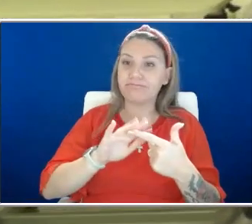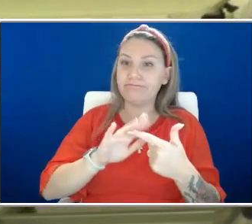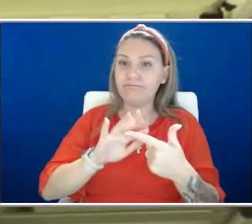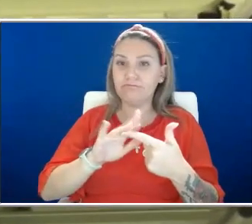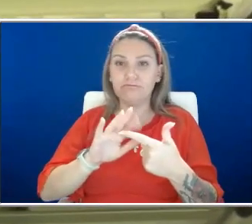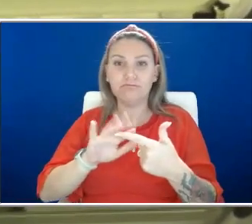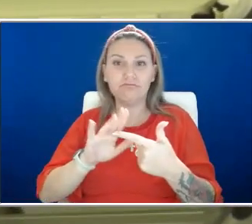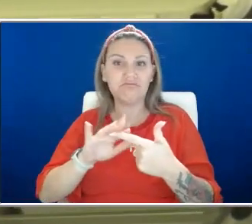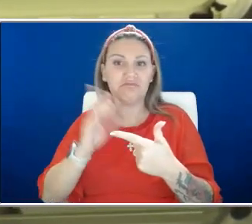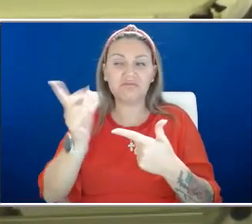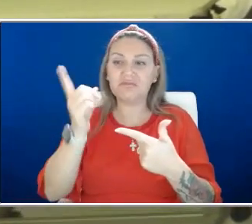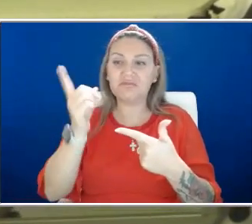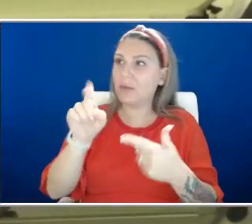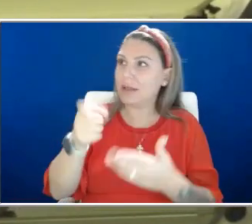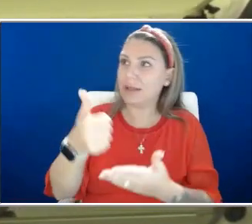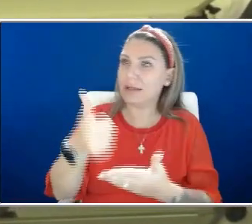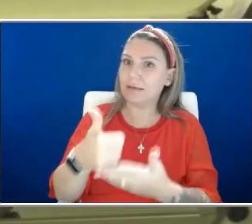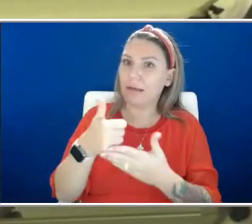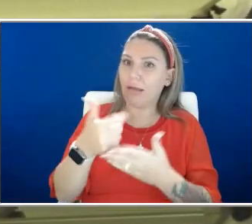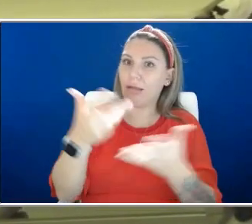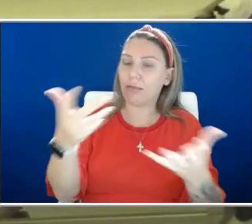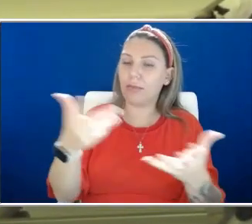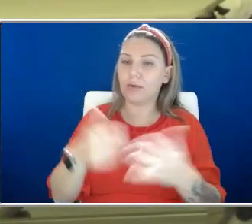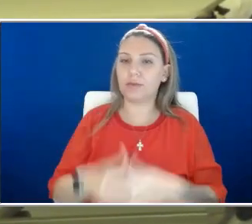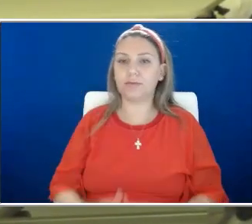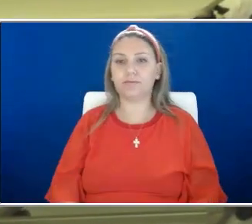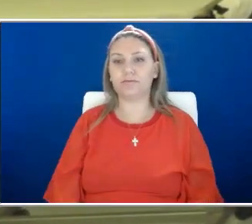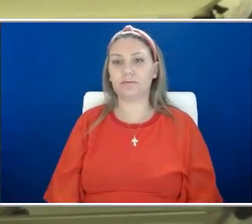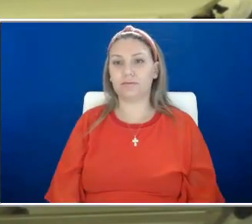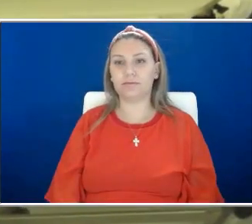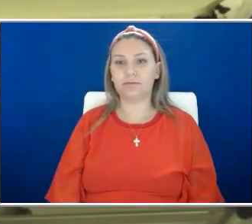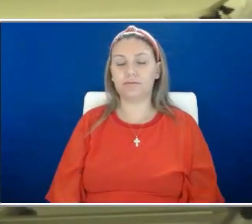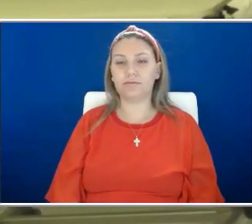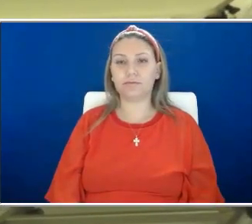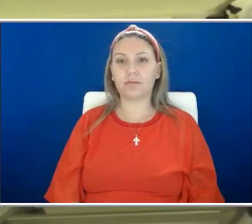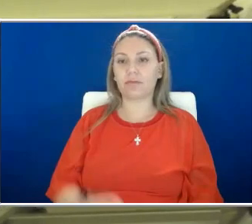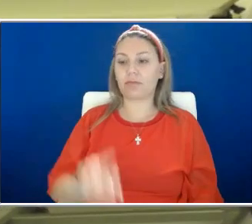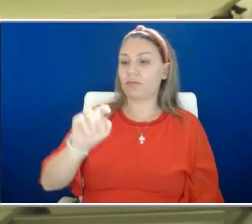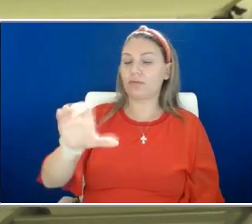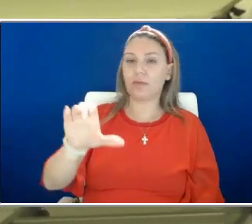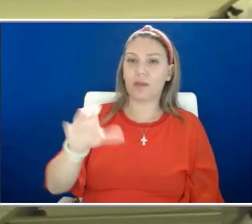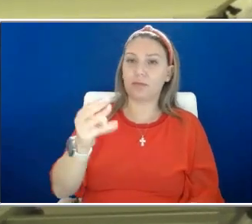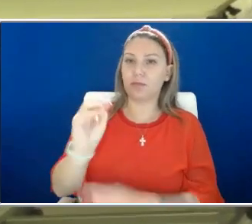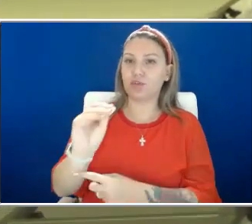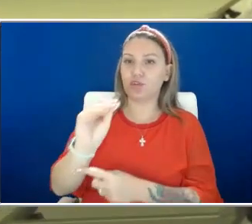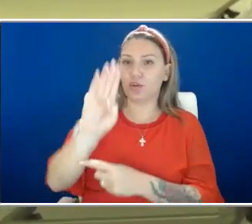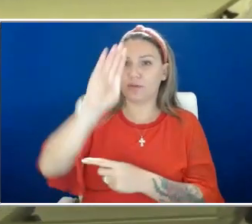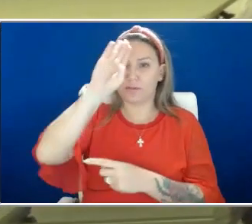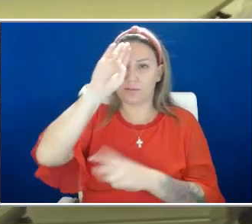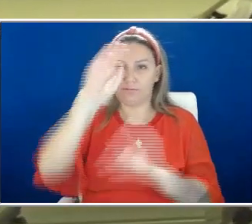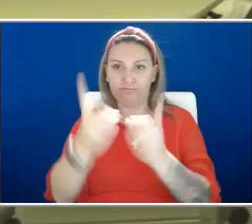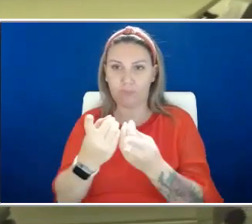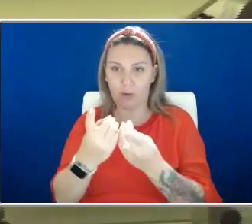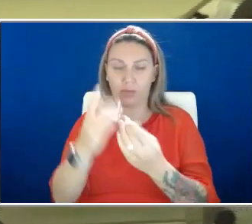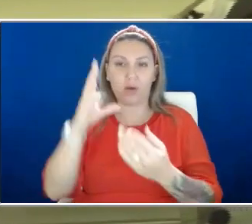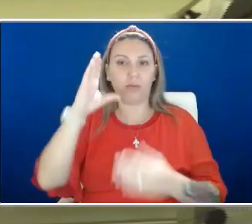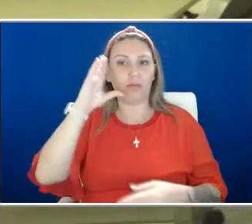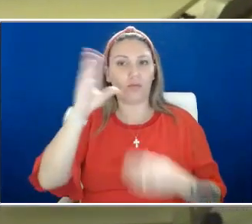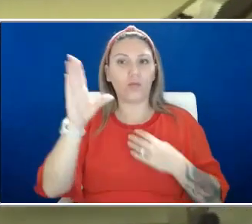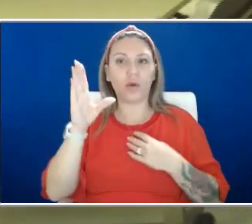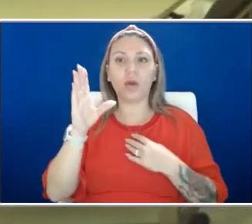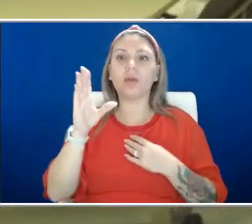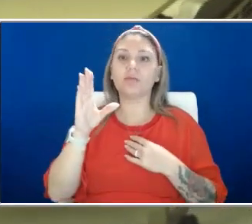that somebody needs help, the Kansas City, Missouri Fire will go and do